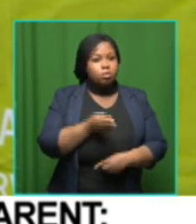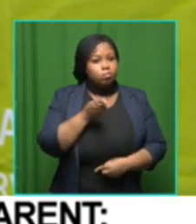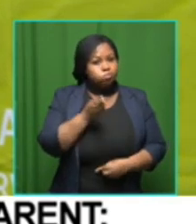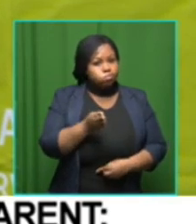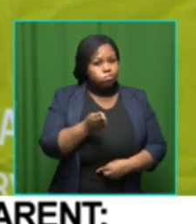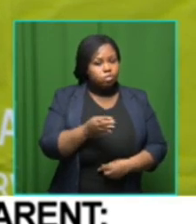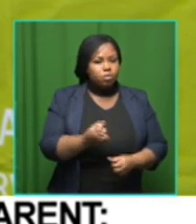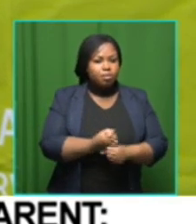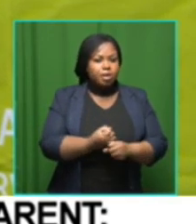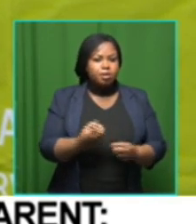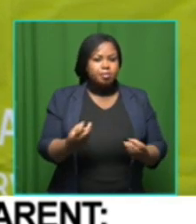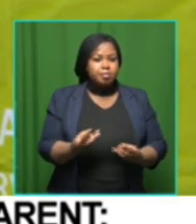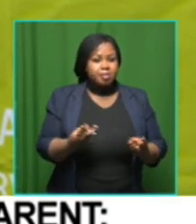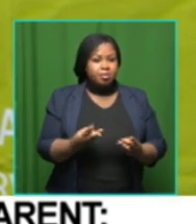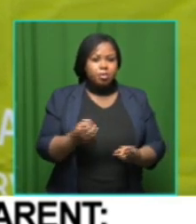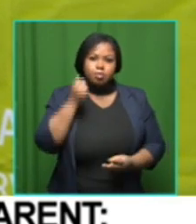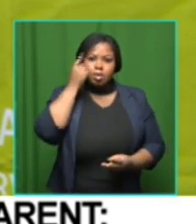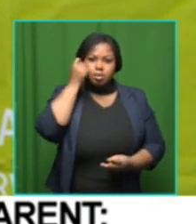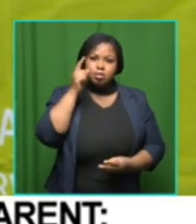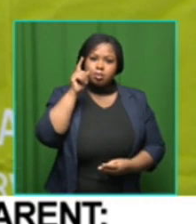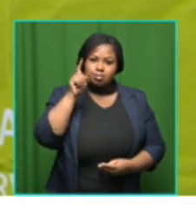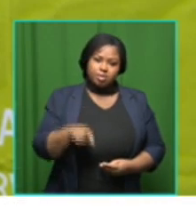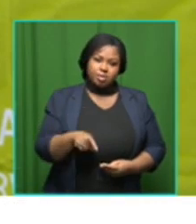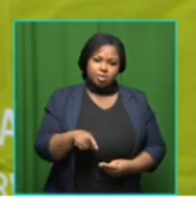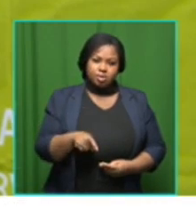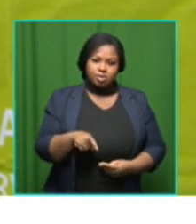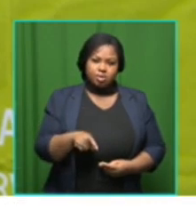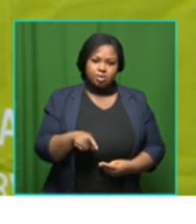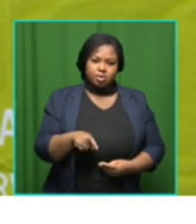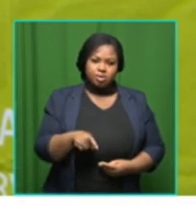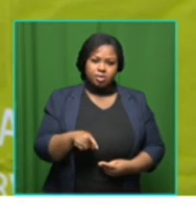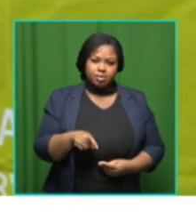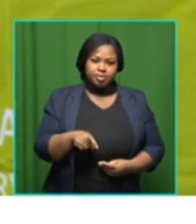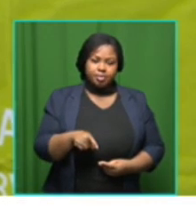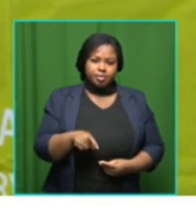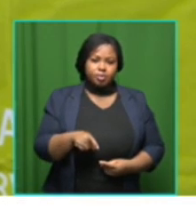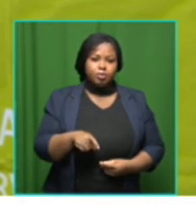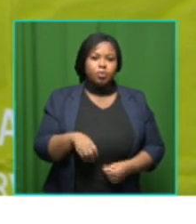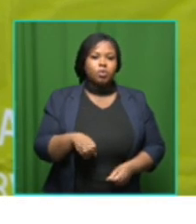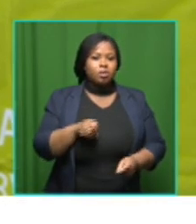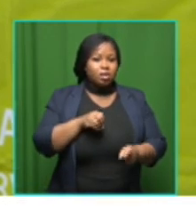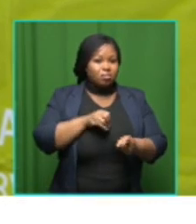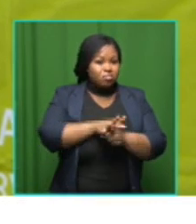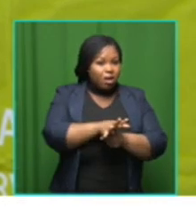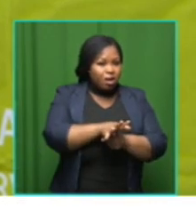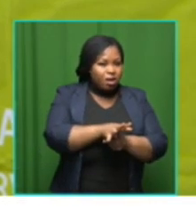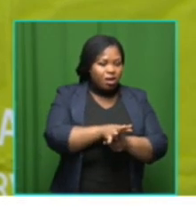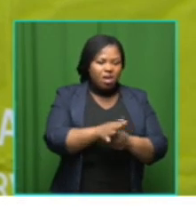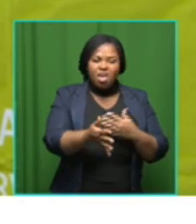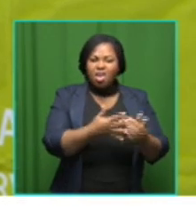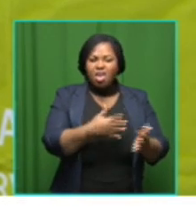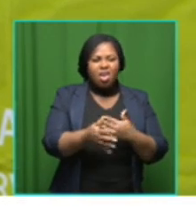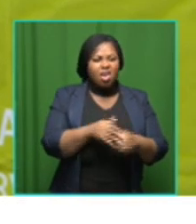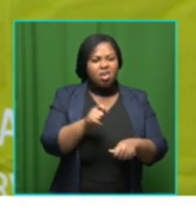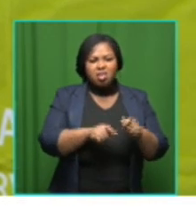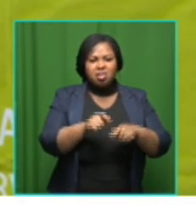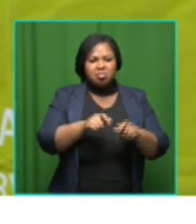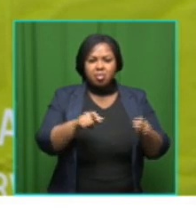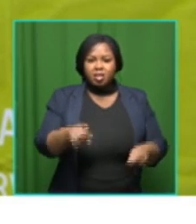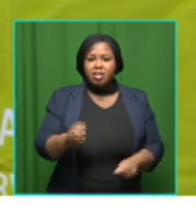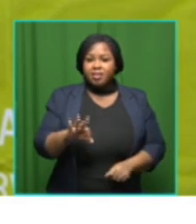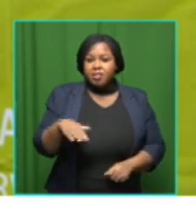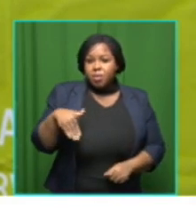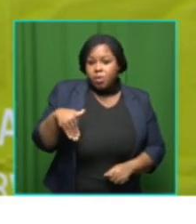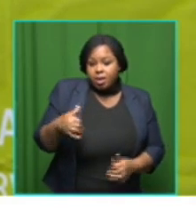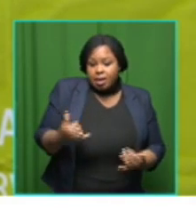understand that this infection will affect anybody. If it has not affected you now, it